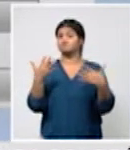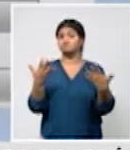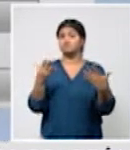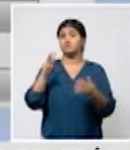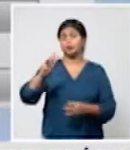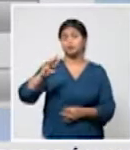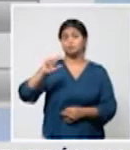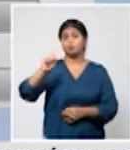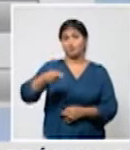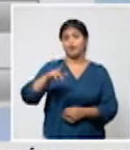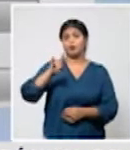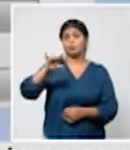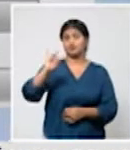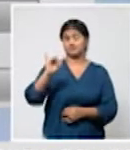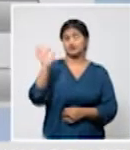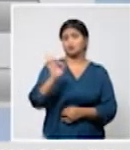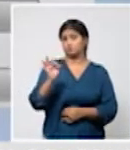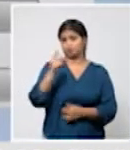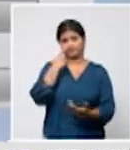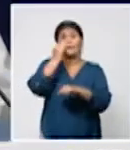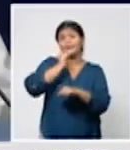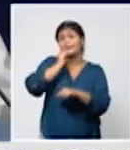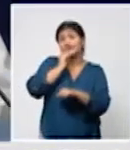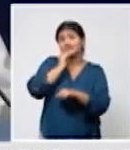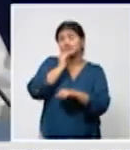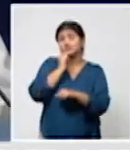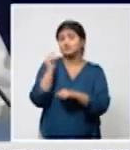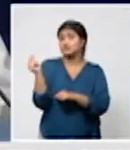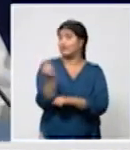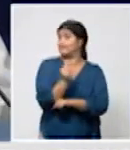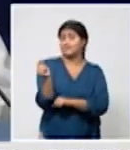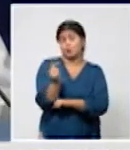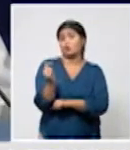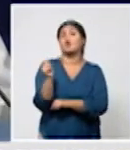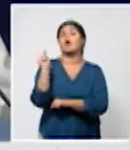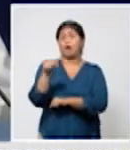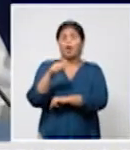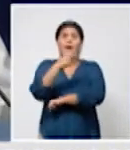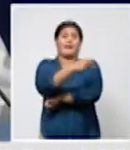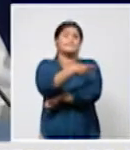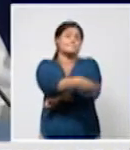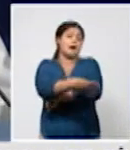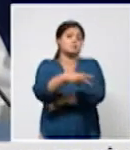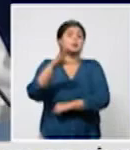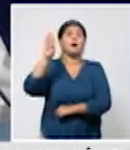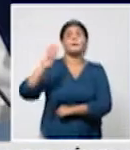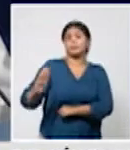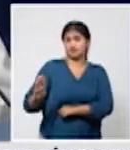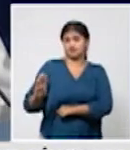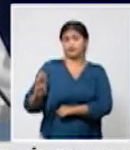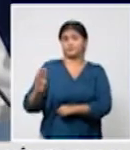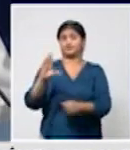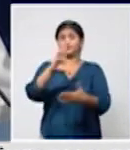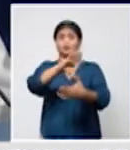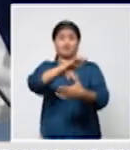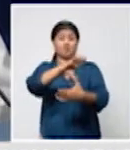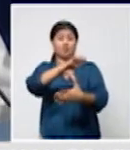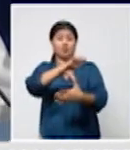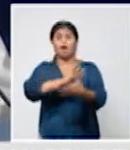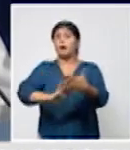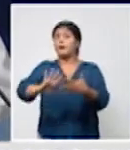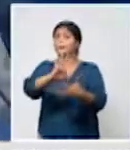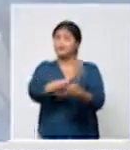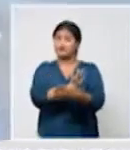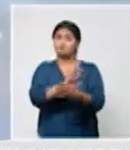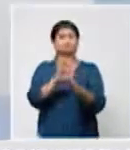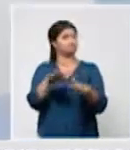653,862, for a global mortality rate of 3.97%. In the region of the Americas,